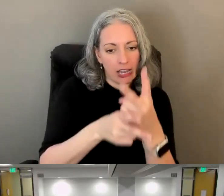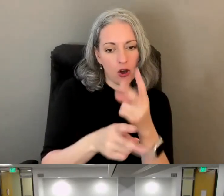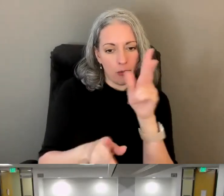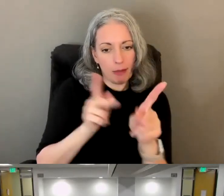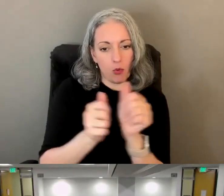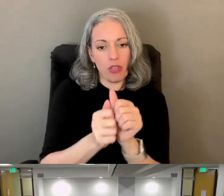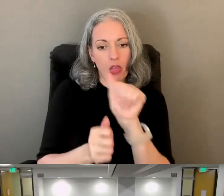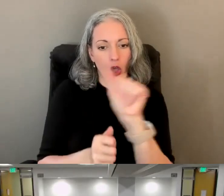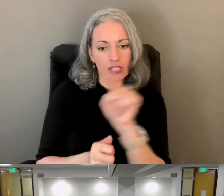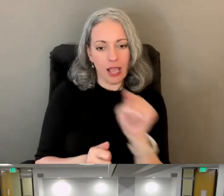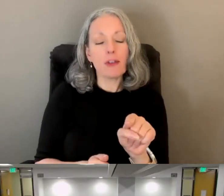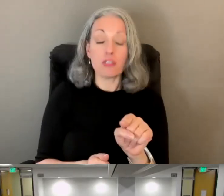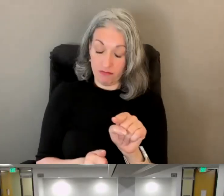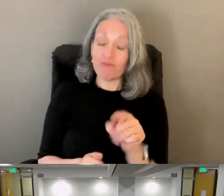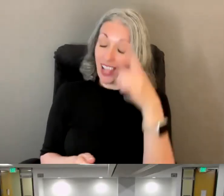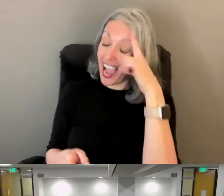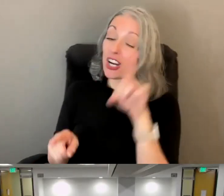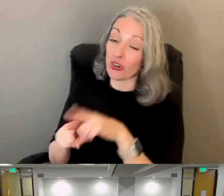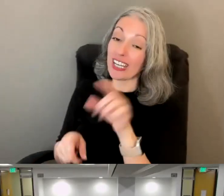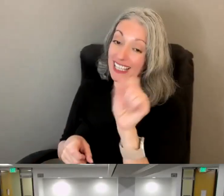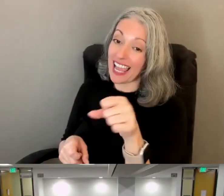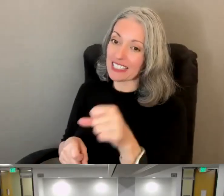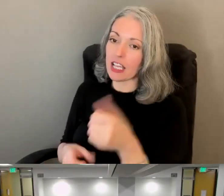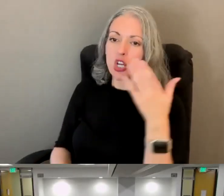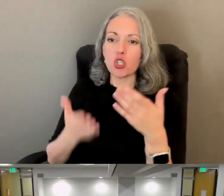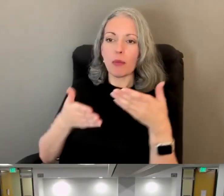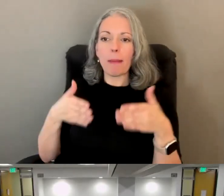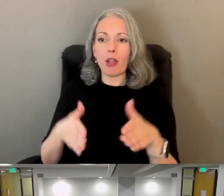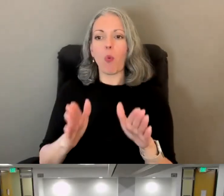Absolutely, I agree. Yeah, so maybe it's a way